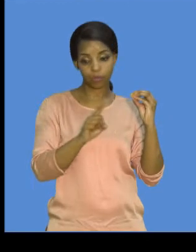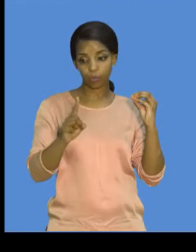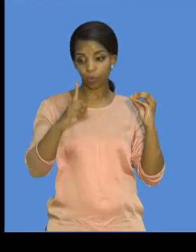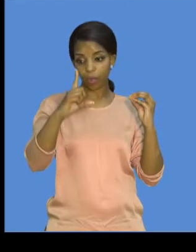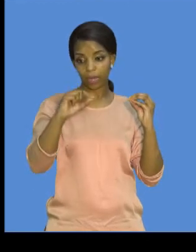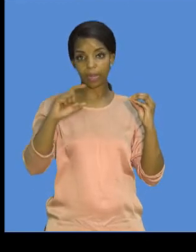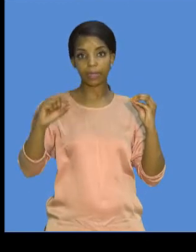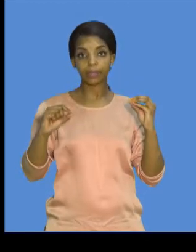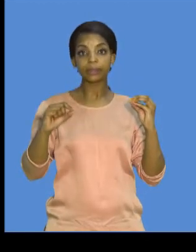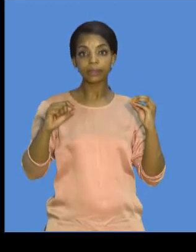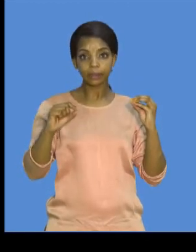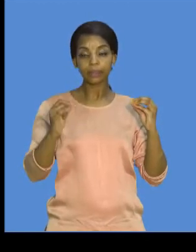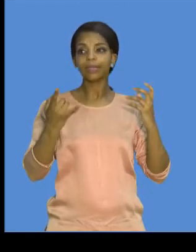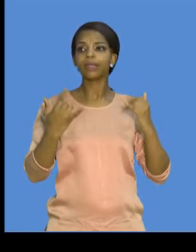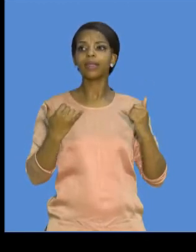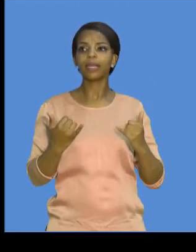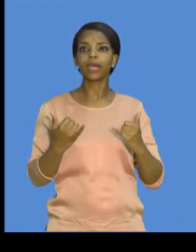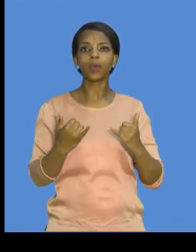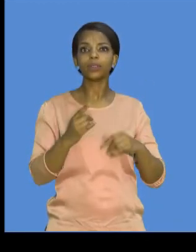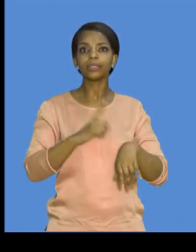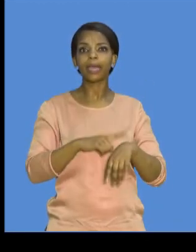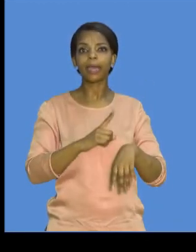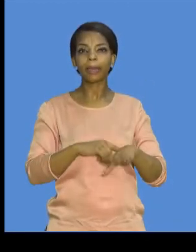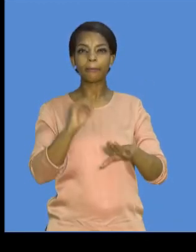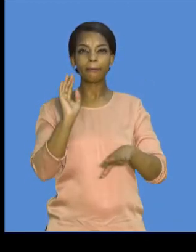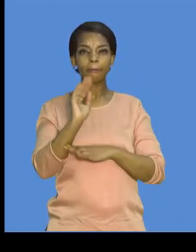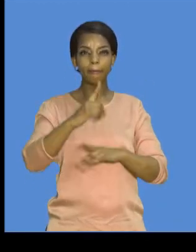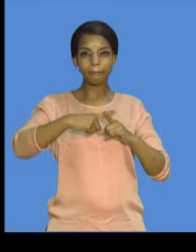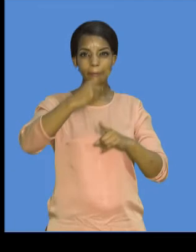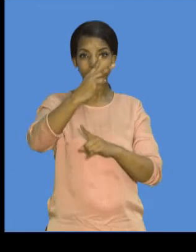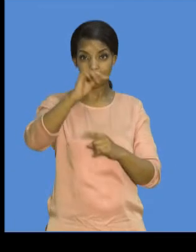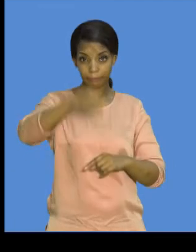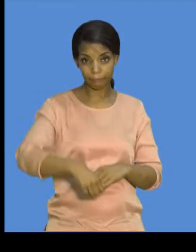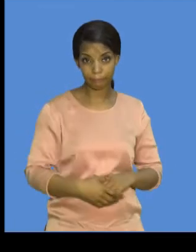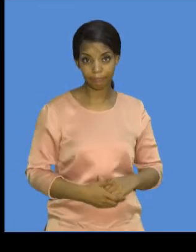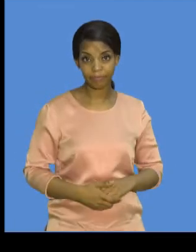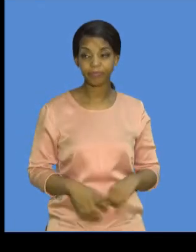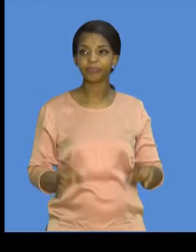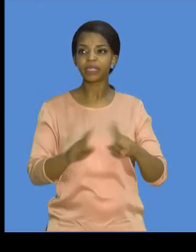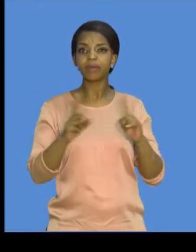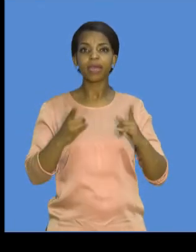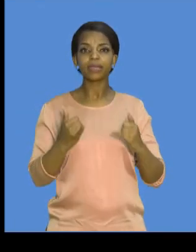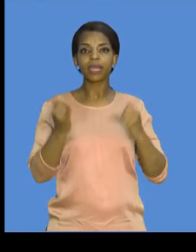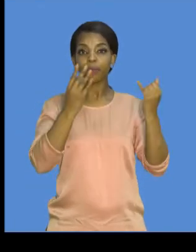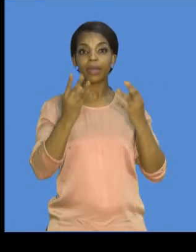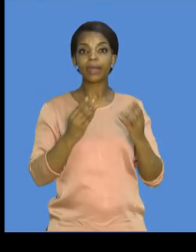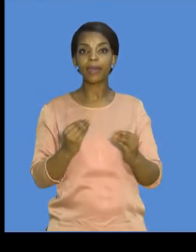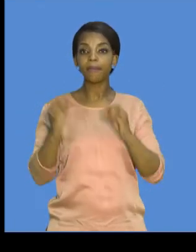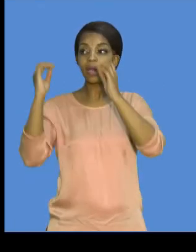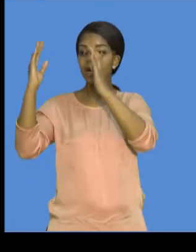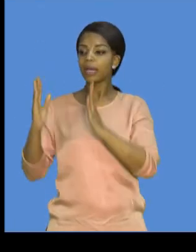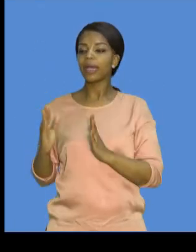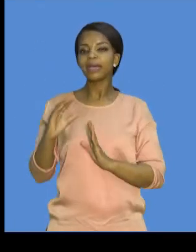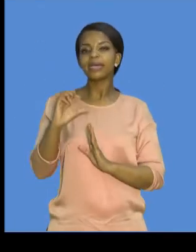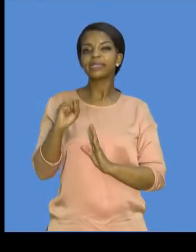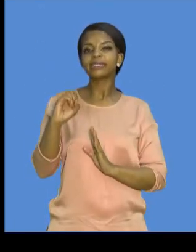time, right? But when you look at the number of spores, it's way more than double whatever